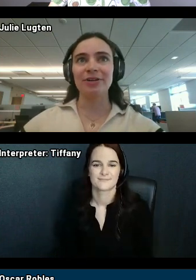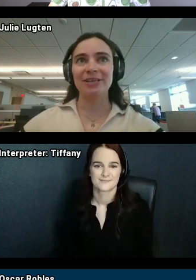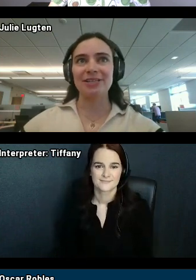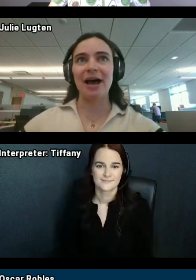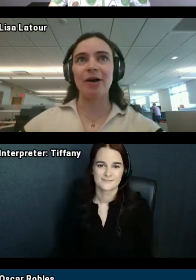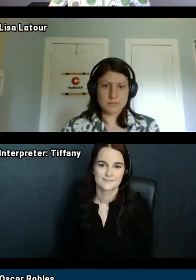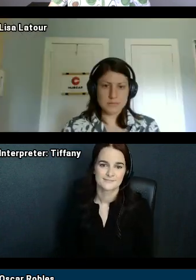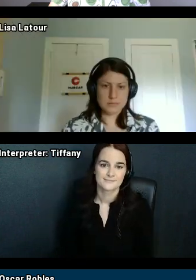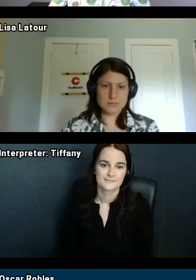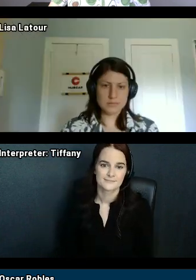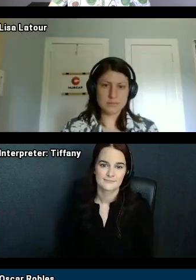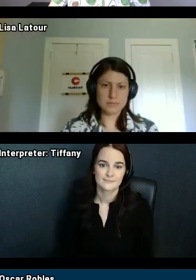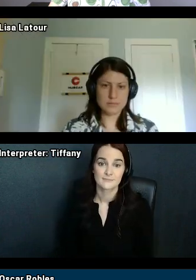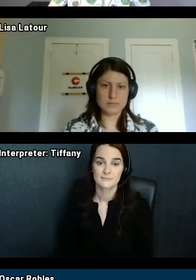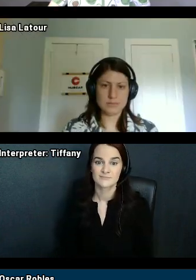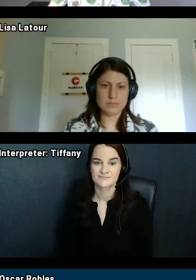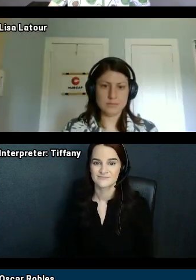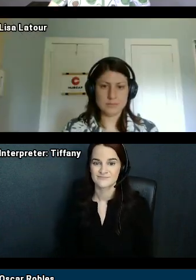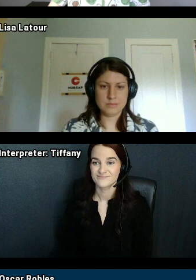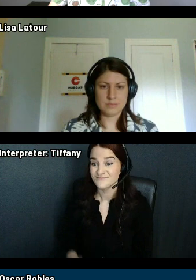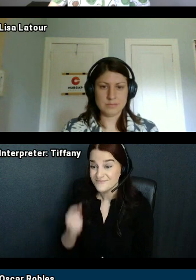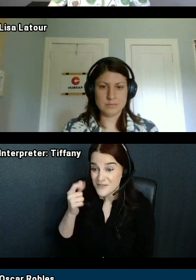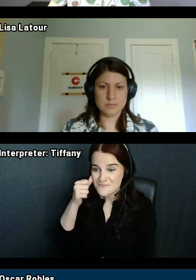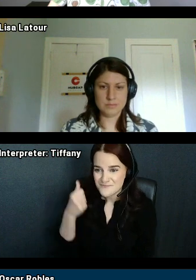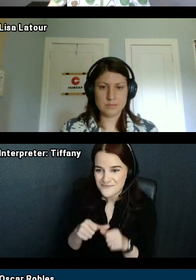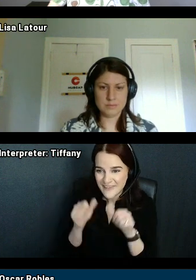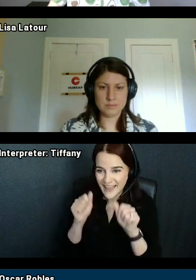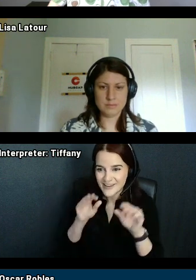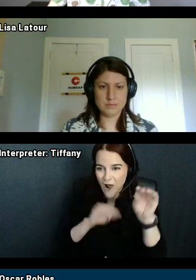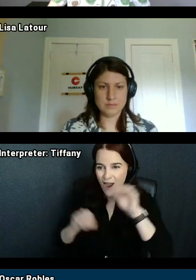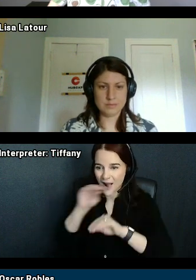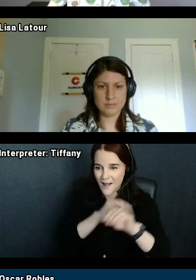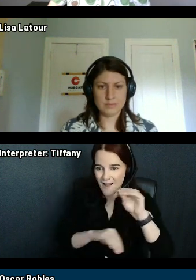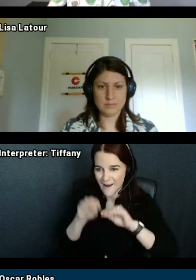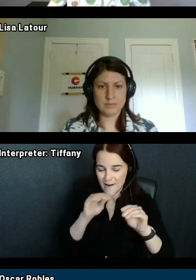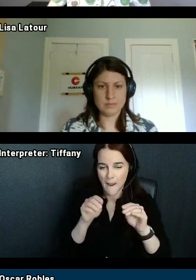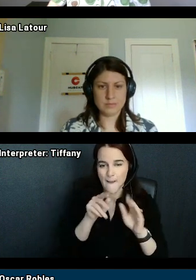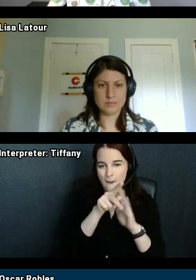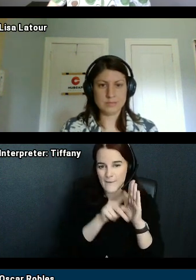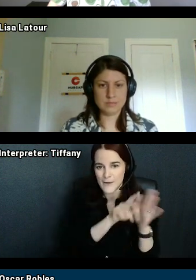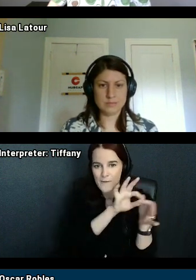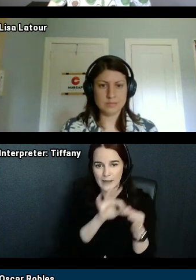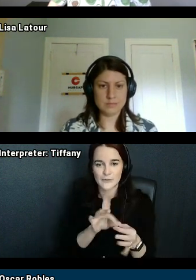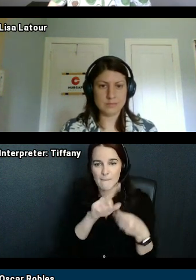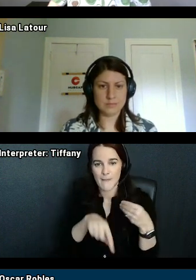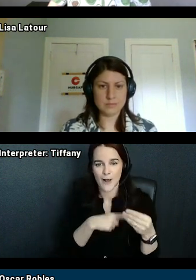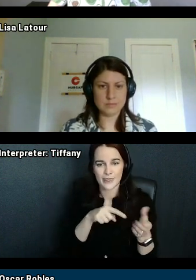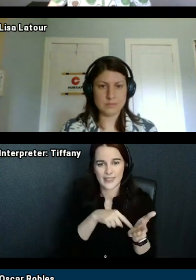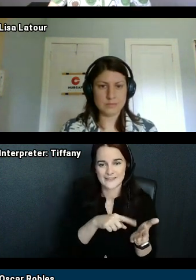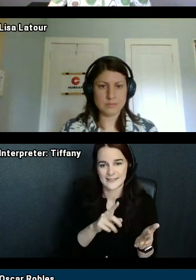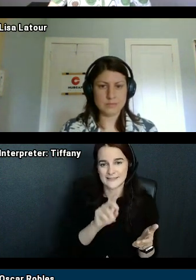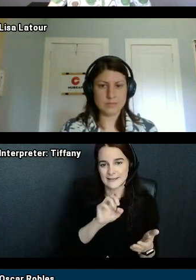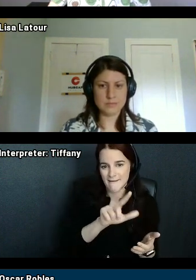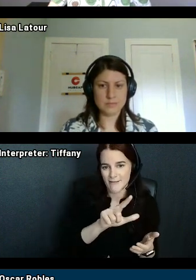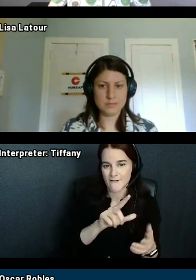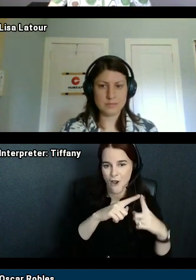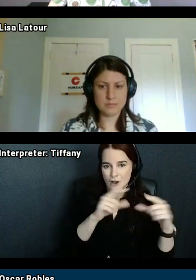So similarly to how we can swap out the properties that show up in the About This Deal card, we can also add in new